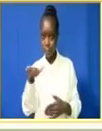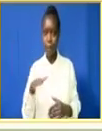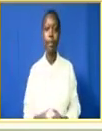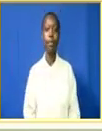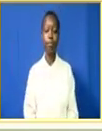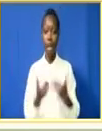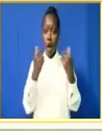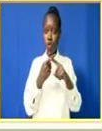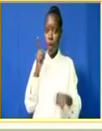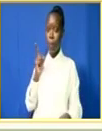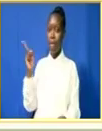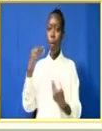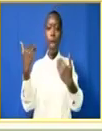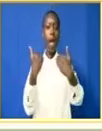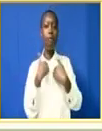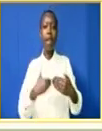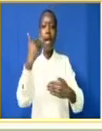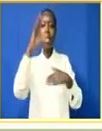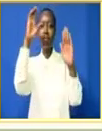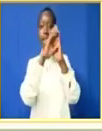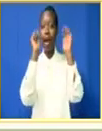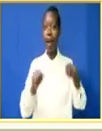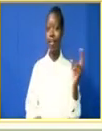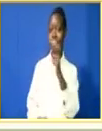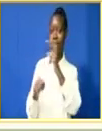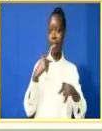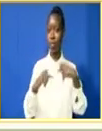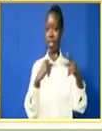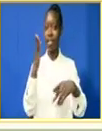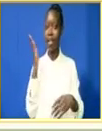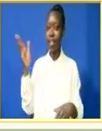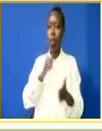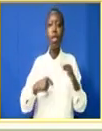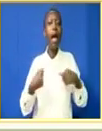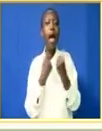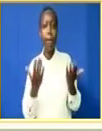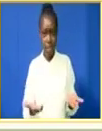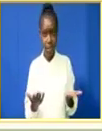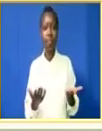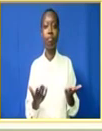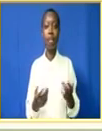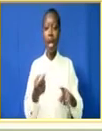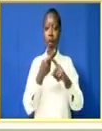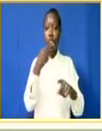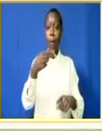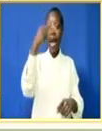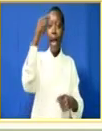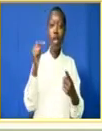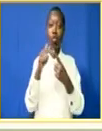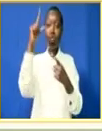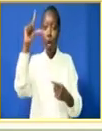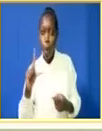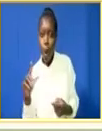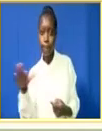Now, from there, mm-hmm. we have in the next diagram, you can see the processes, mm-hmm. which happens. Mm-hmm. And from the higher ground to the lower ground. To the